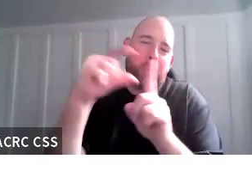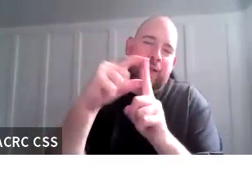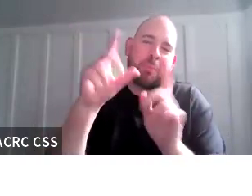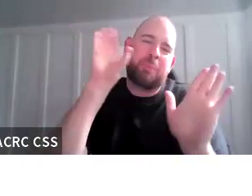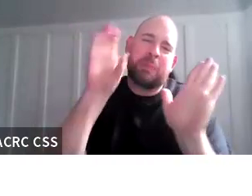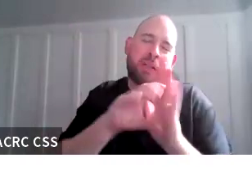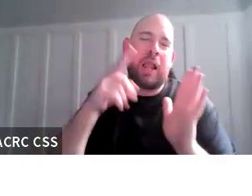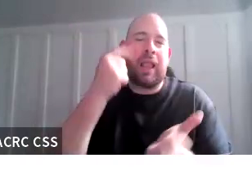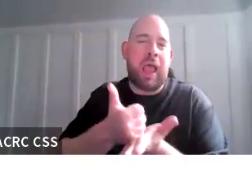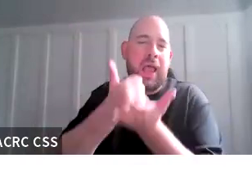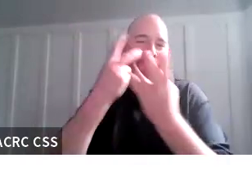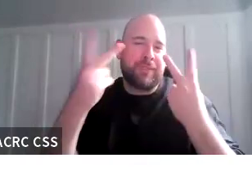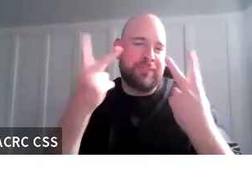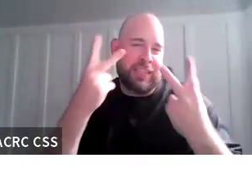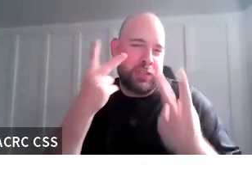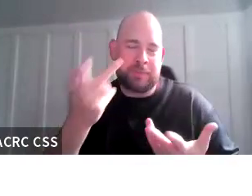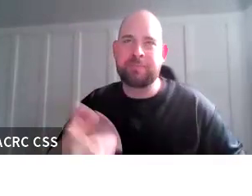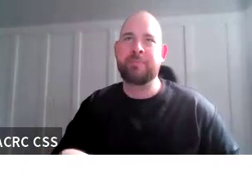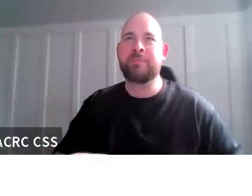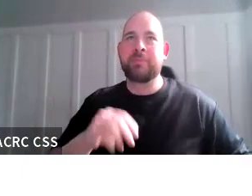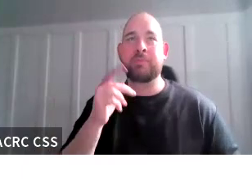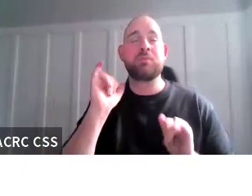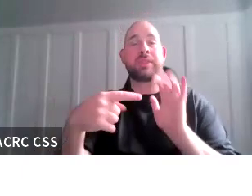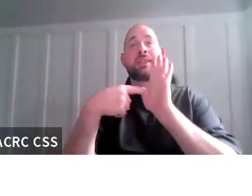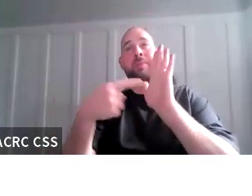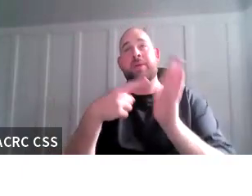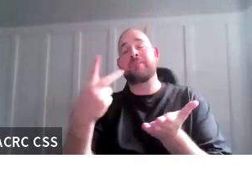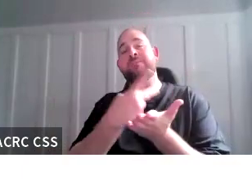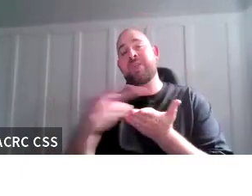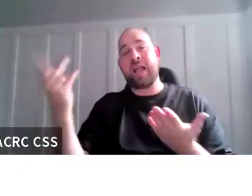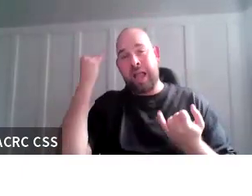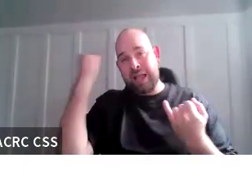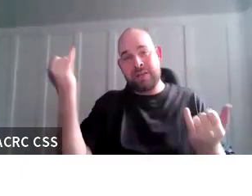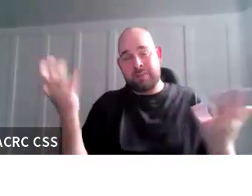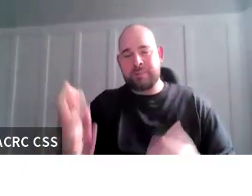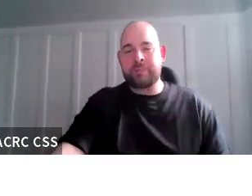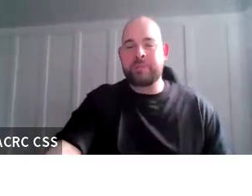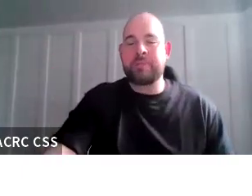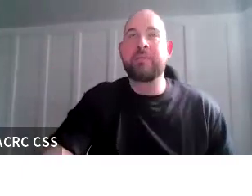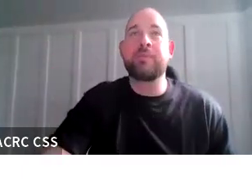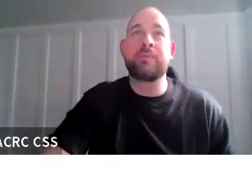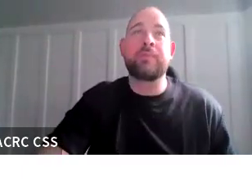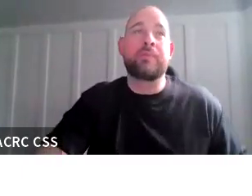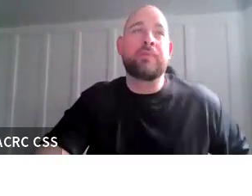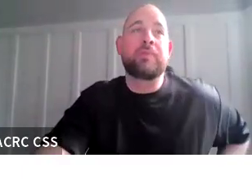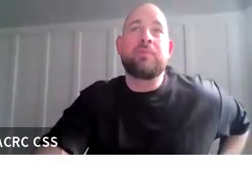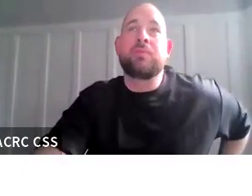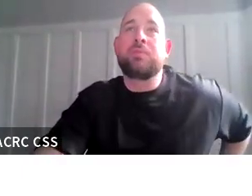of some failed ideas, these goods or services that did not work out. And, deaf people are visual people, so I'm showing you some visuals.